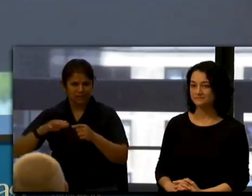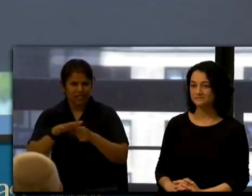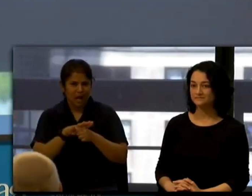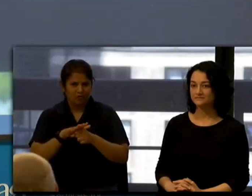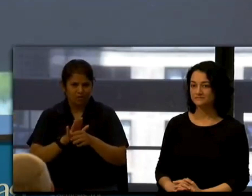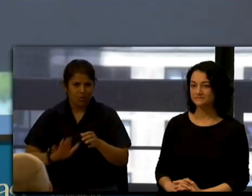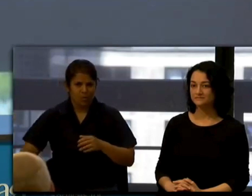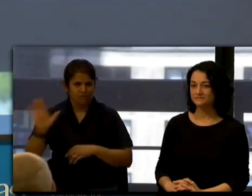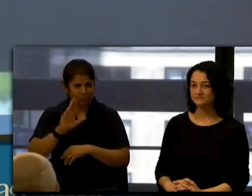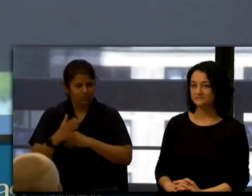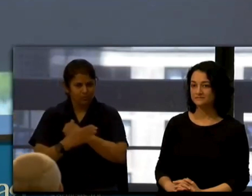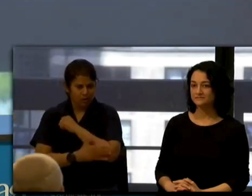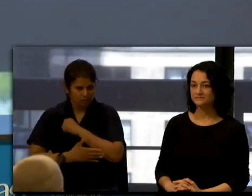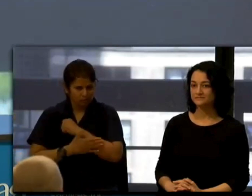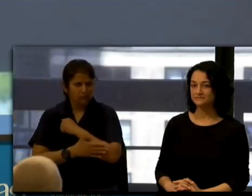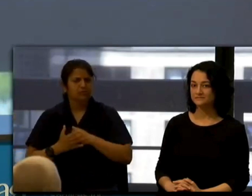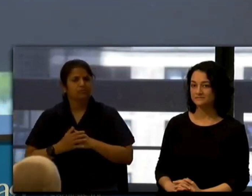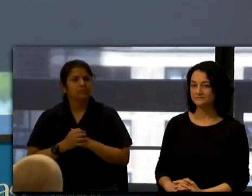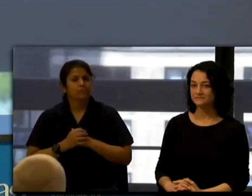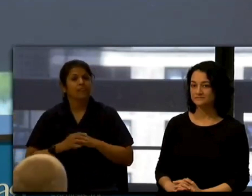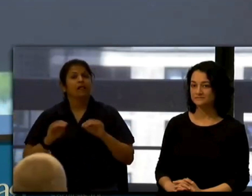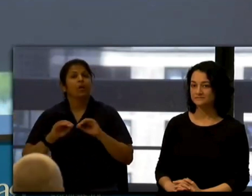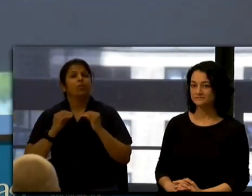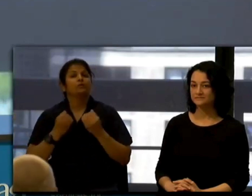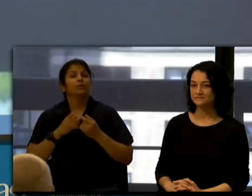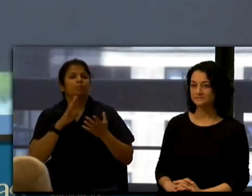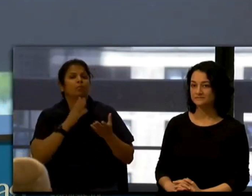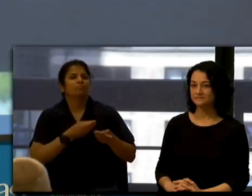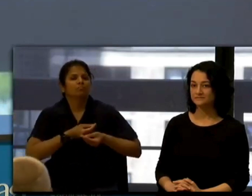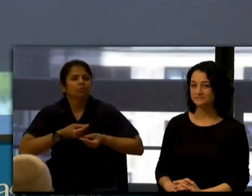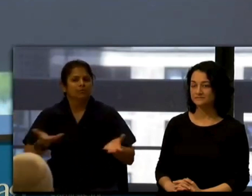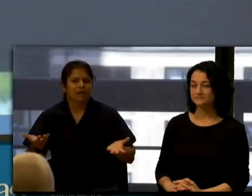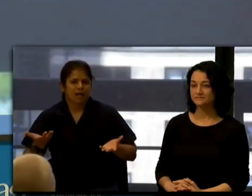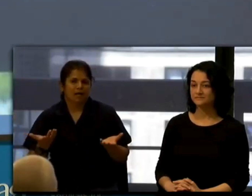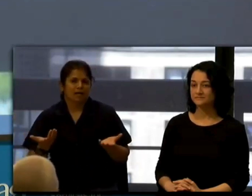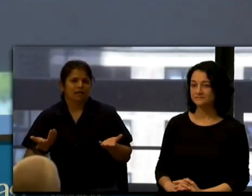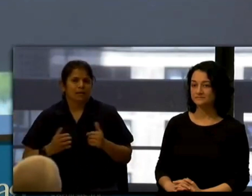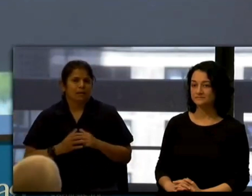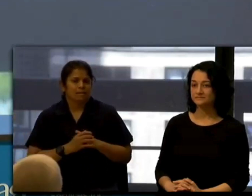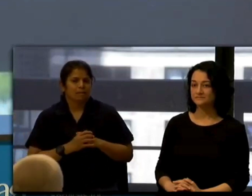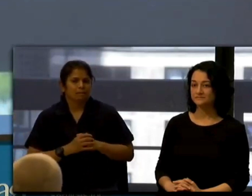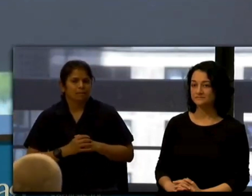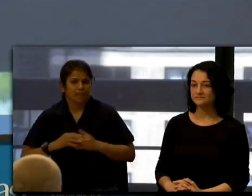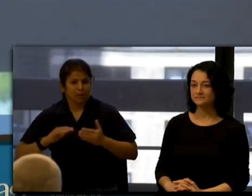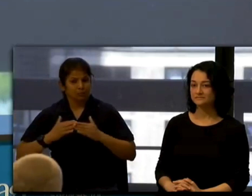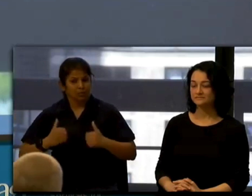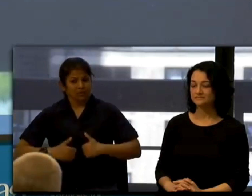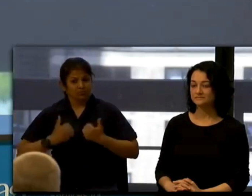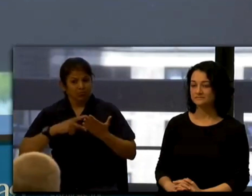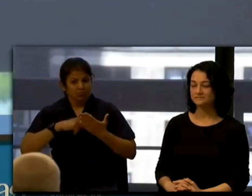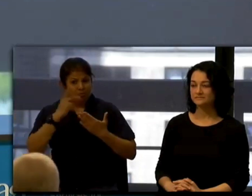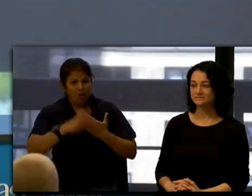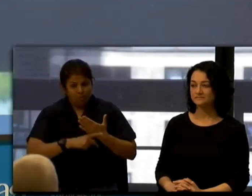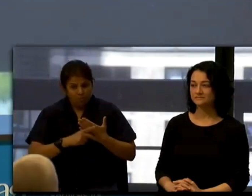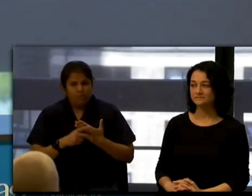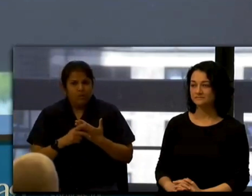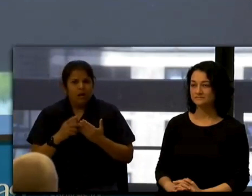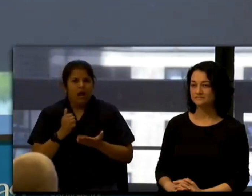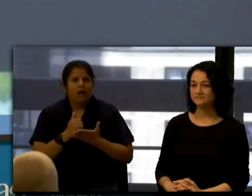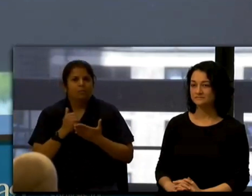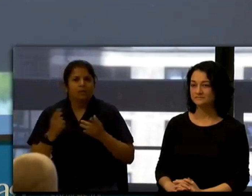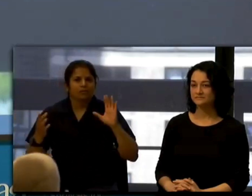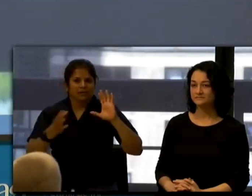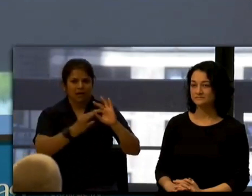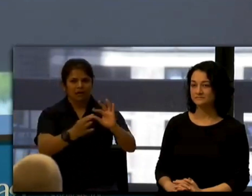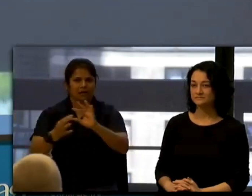These organizations provide and connect people with the community living programs that make our mission a reality.